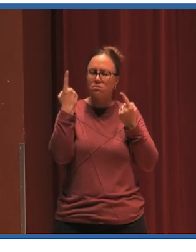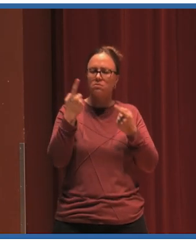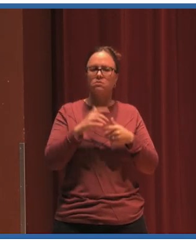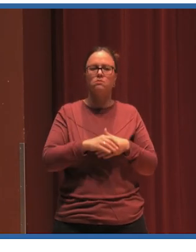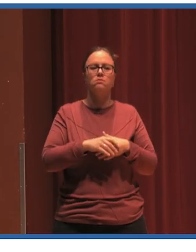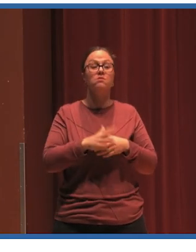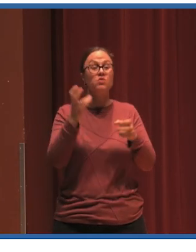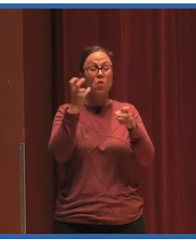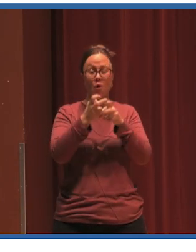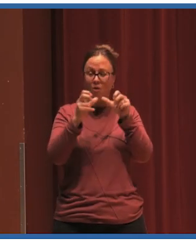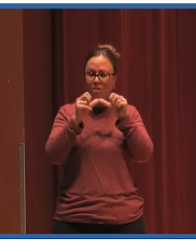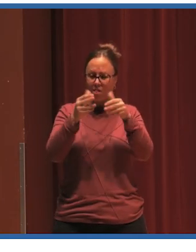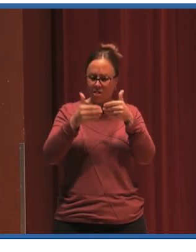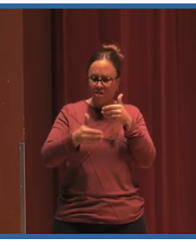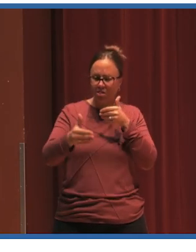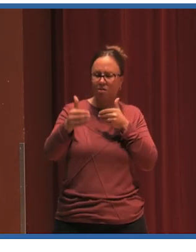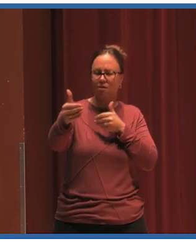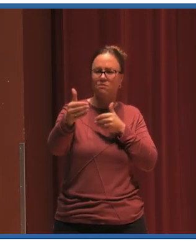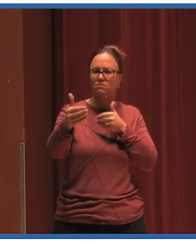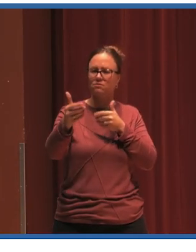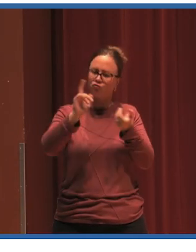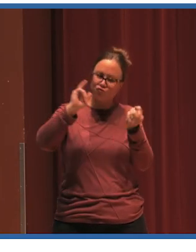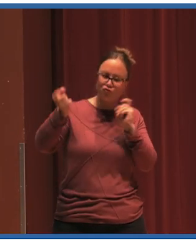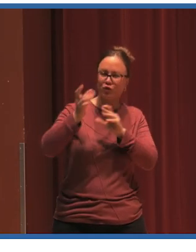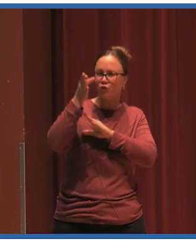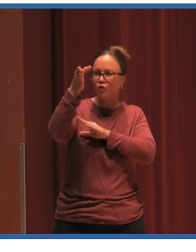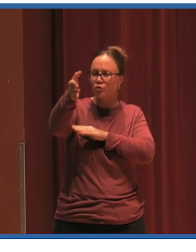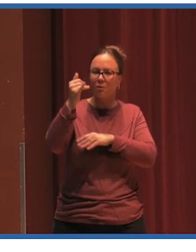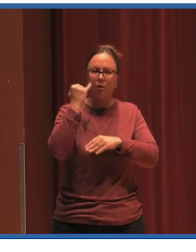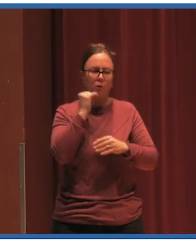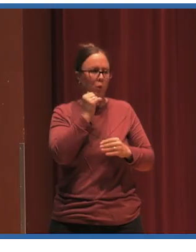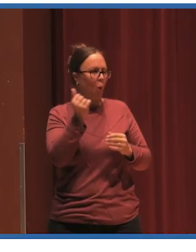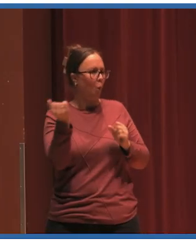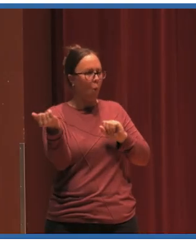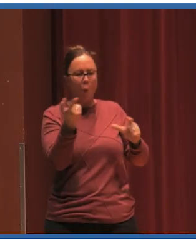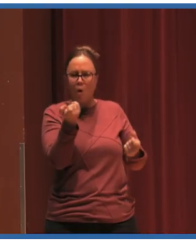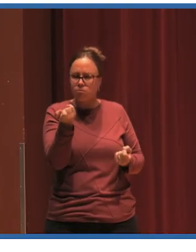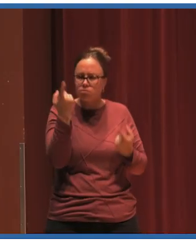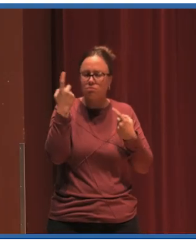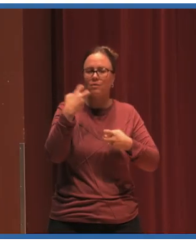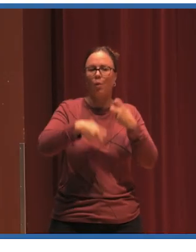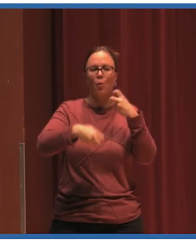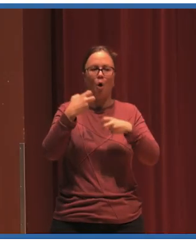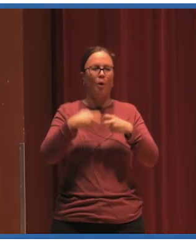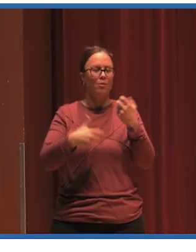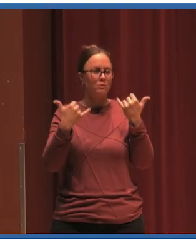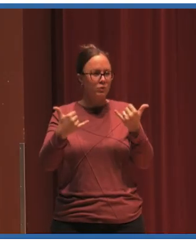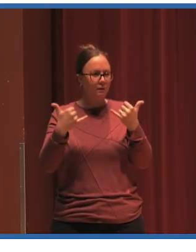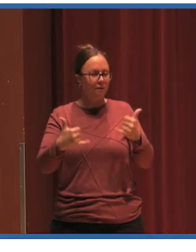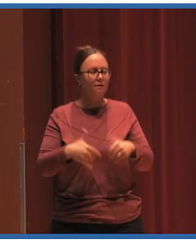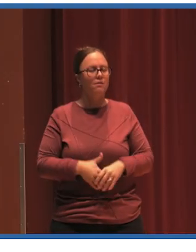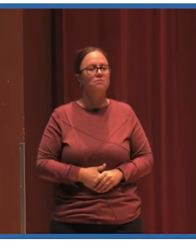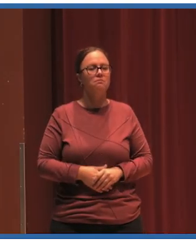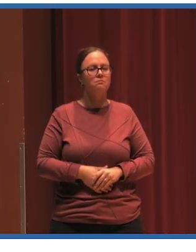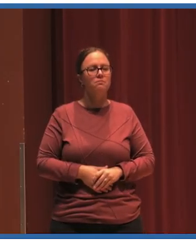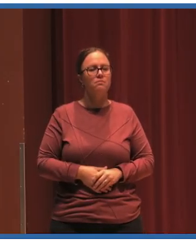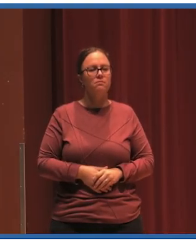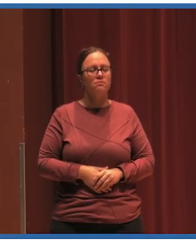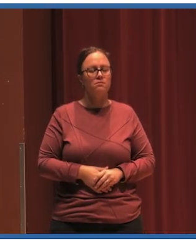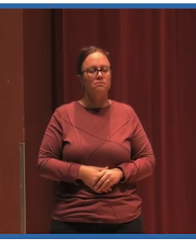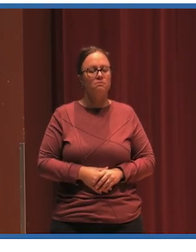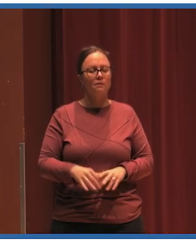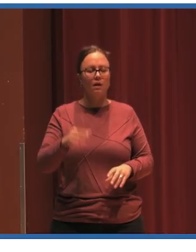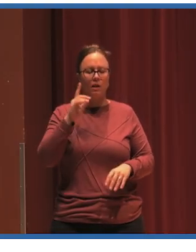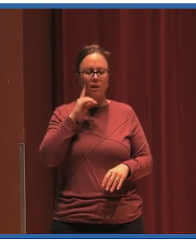to move forward and create a shared vision for the future without a shared understanding of what the problem is in front of us today. And I think we're really